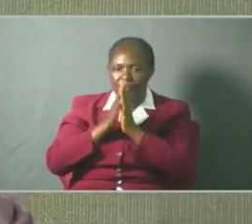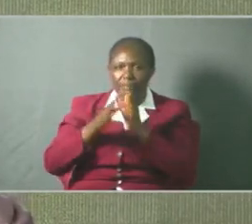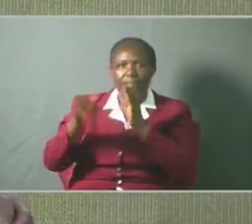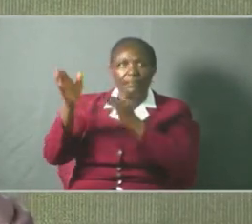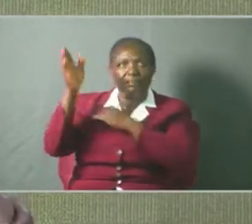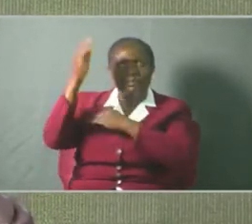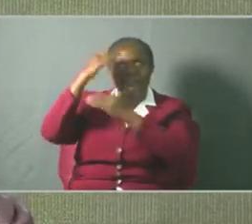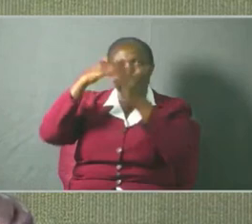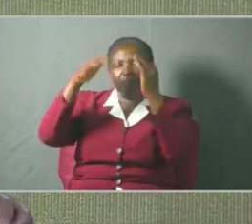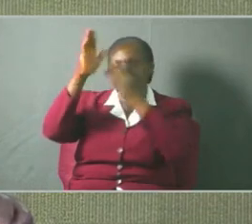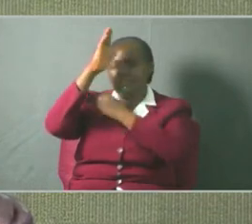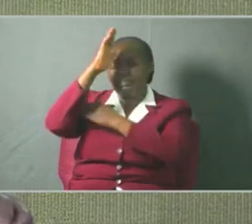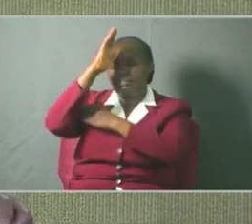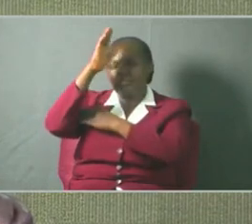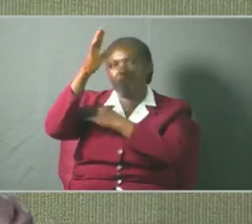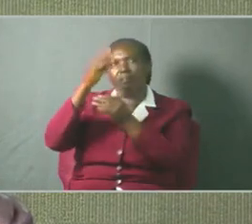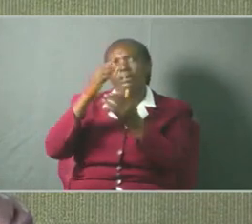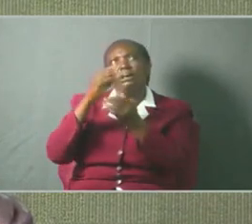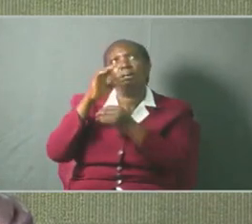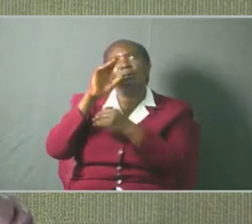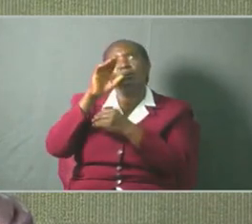Heavenly Father, your children